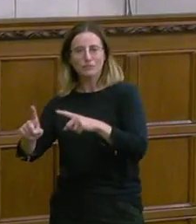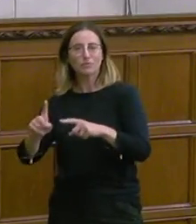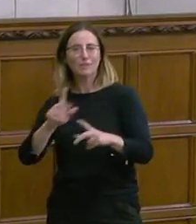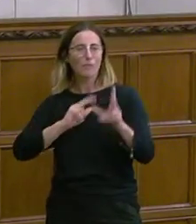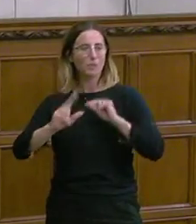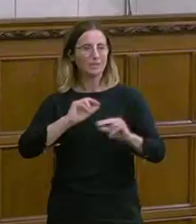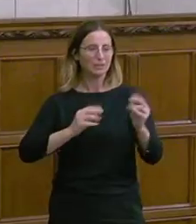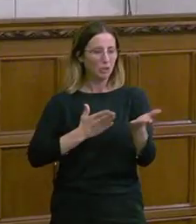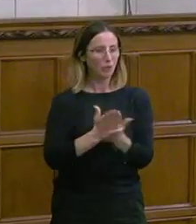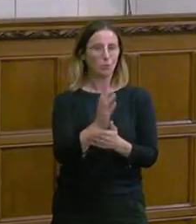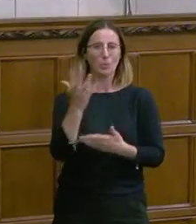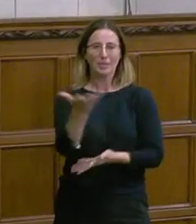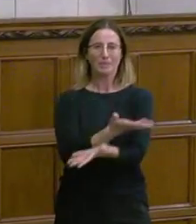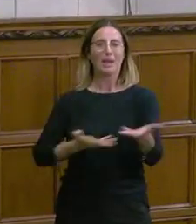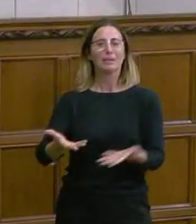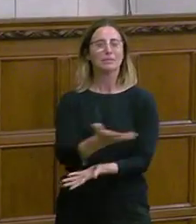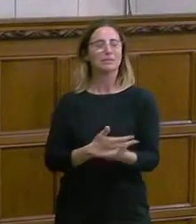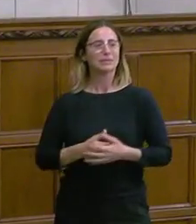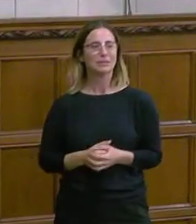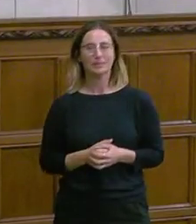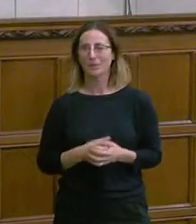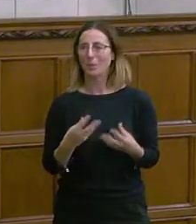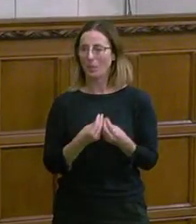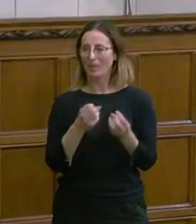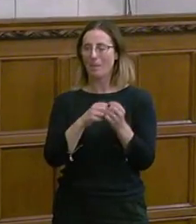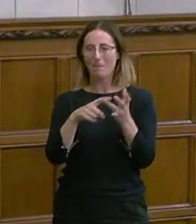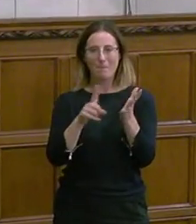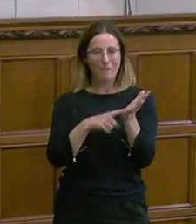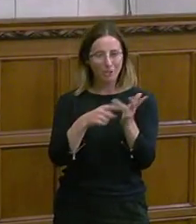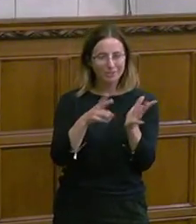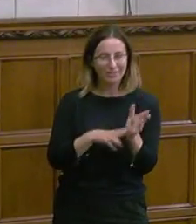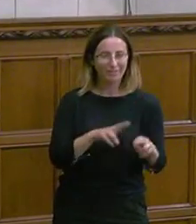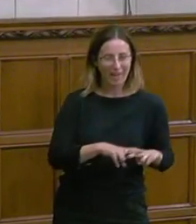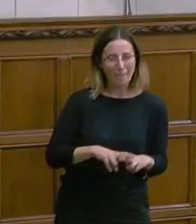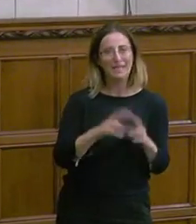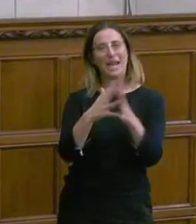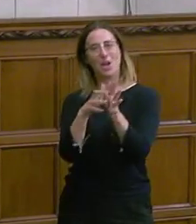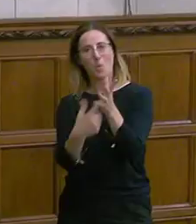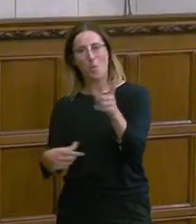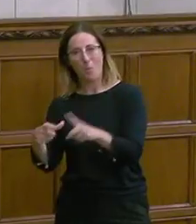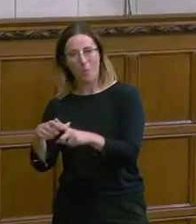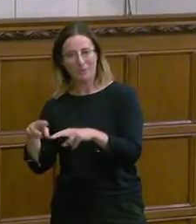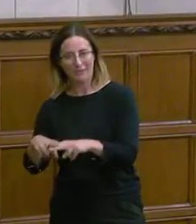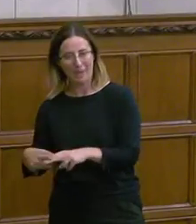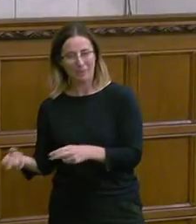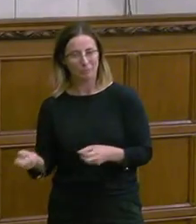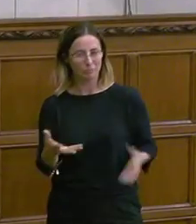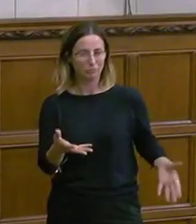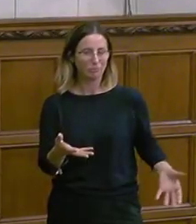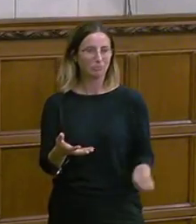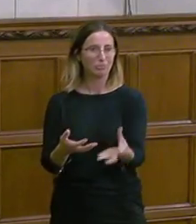with the Bolton and Ward family, and of course my honourable friend's daughter